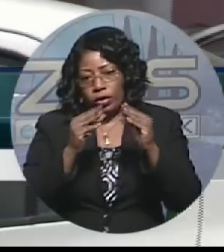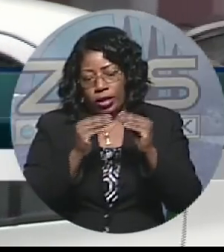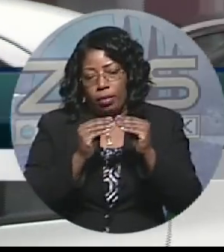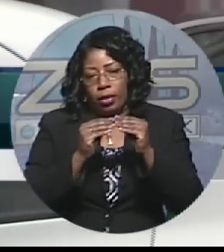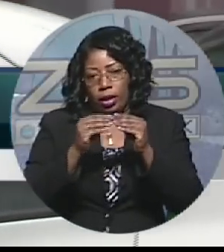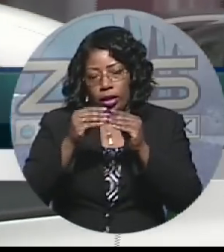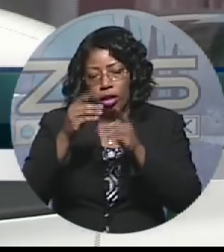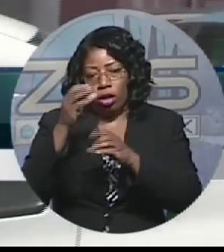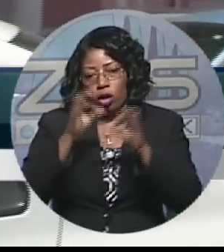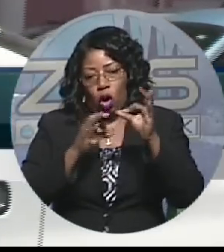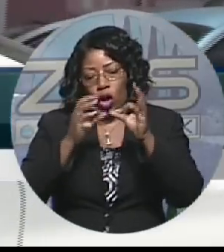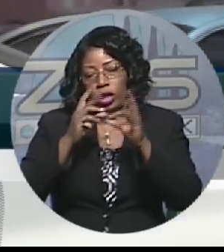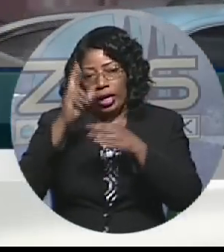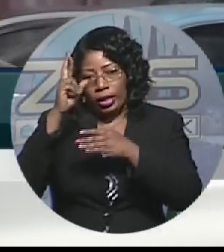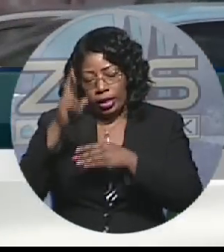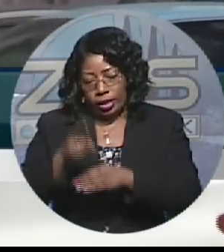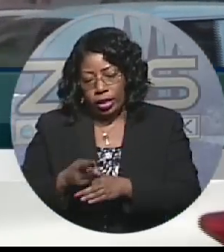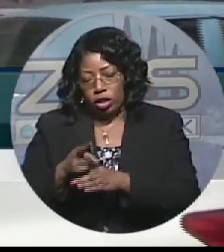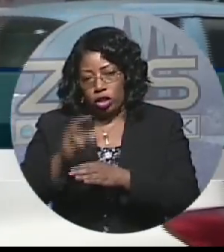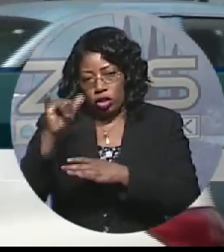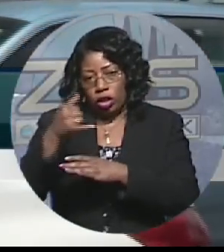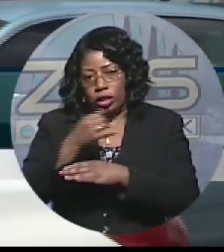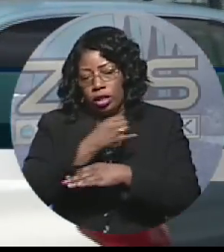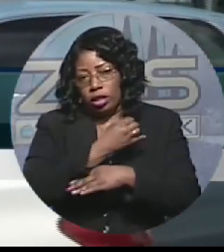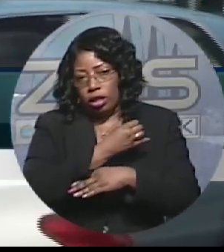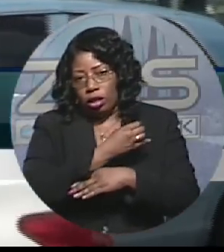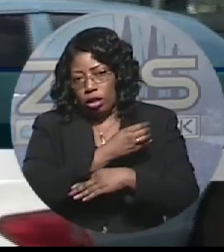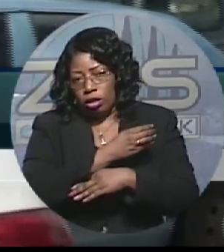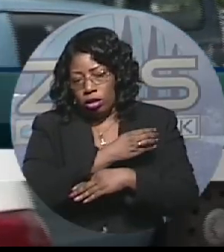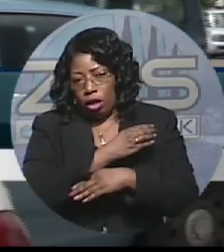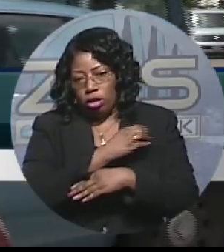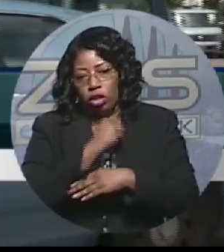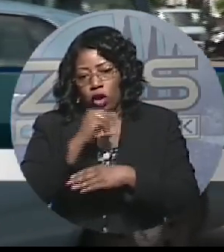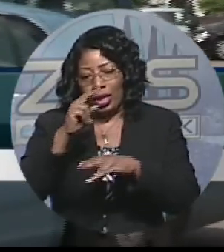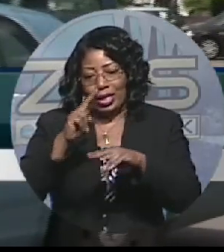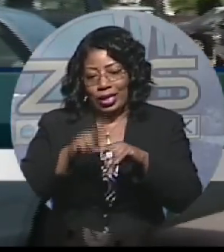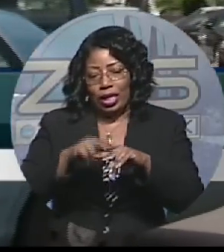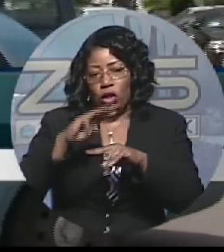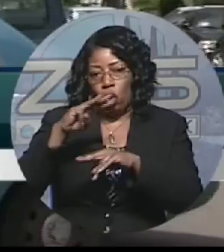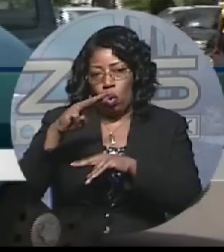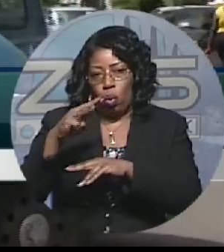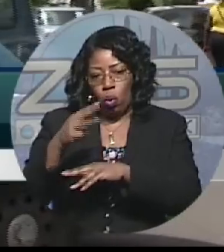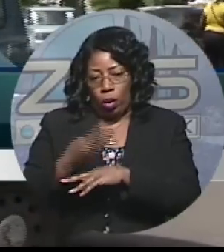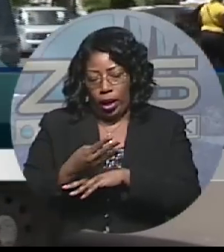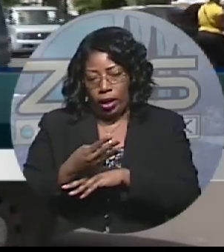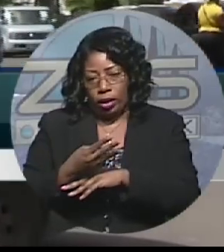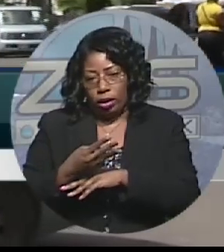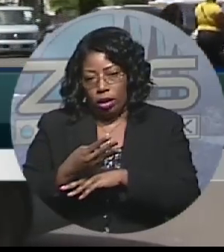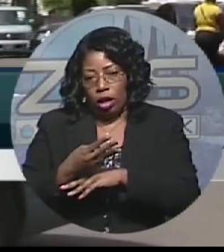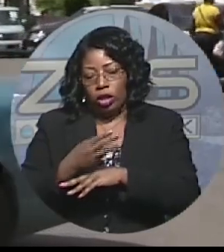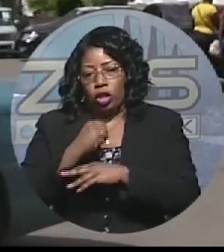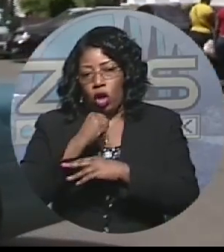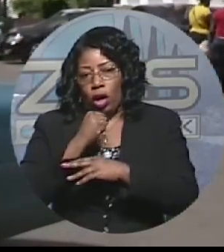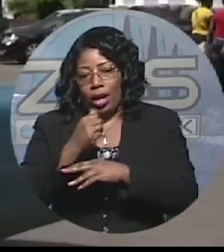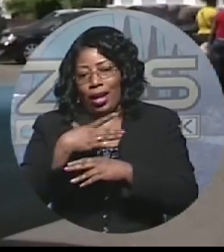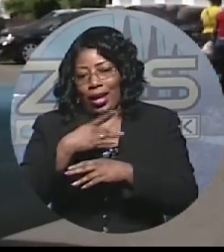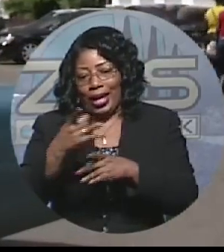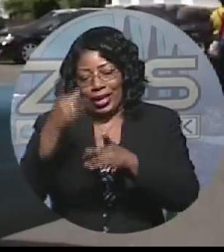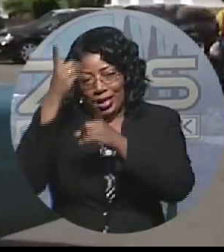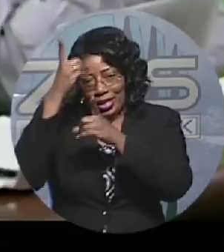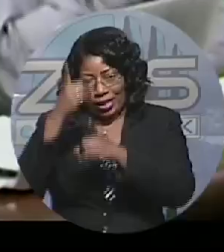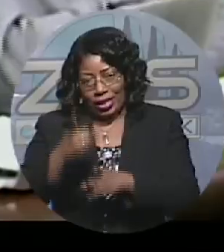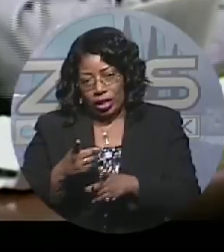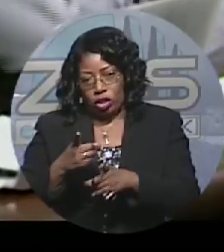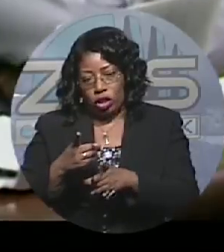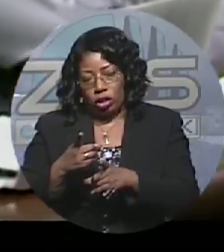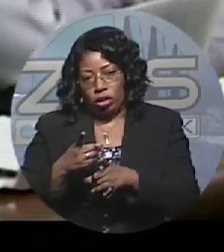ruling by Justice Indra Charles did not sit well with parliamentarians who roundly rejected her decision to have the Marathon MP